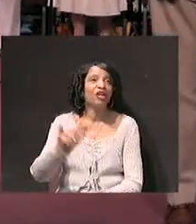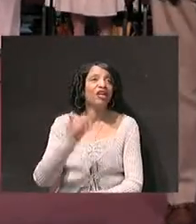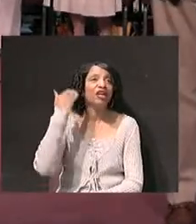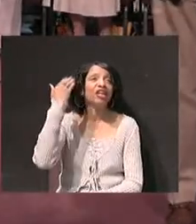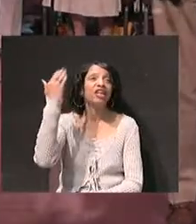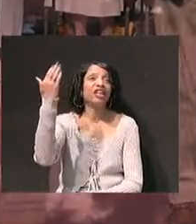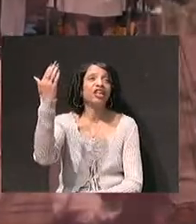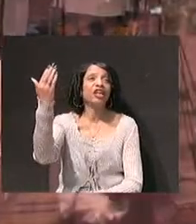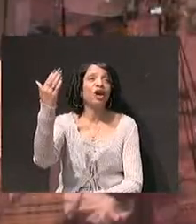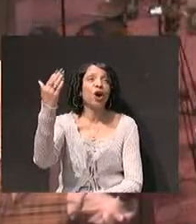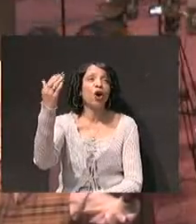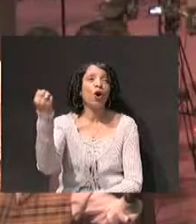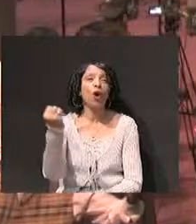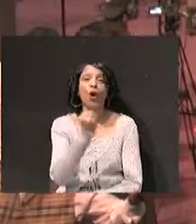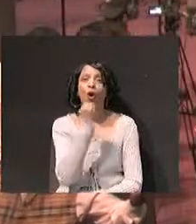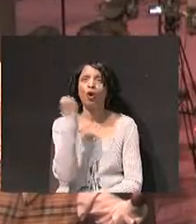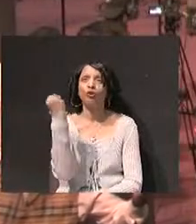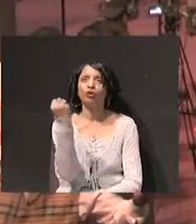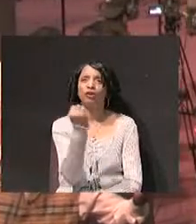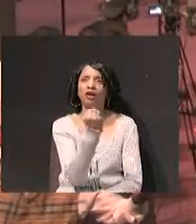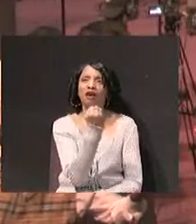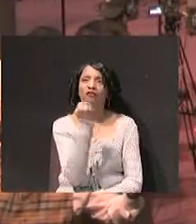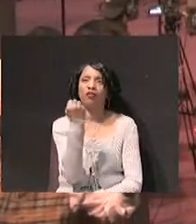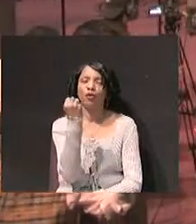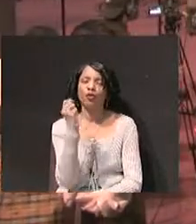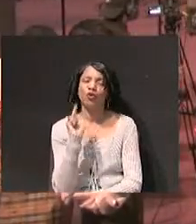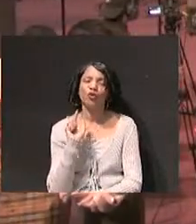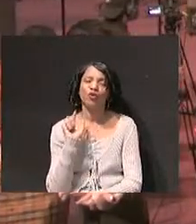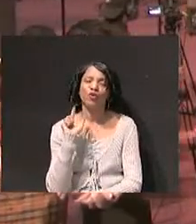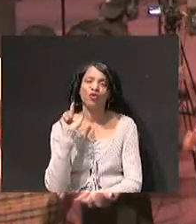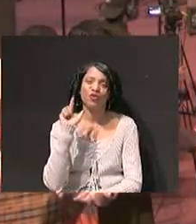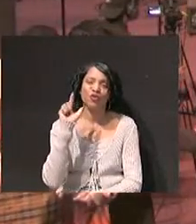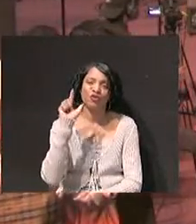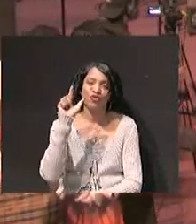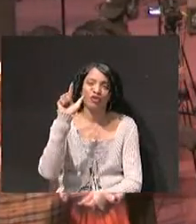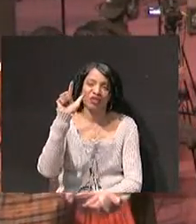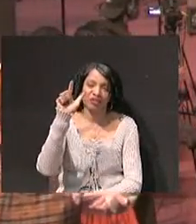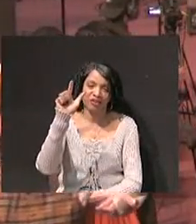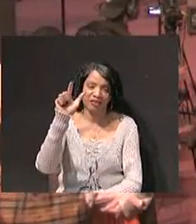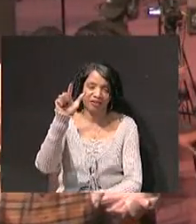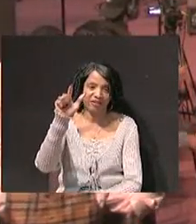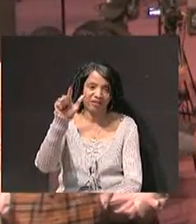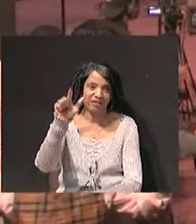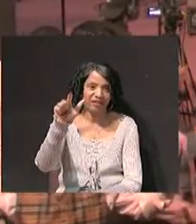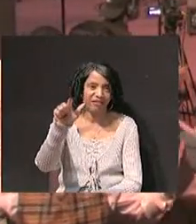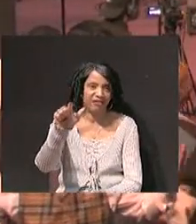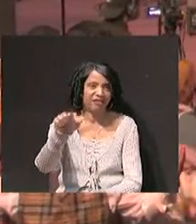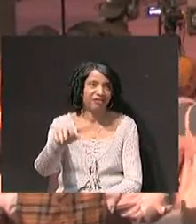know he holds the future.